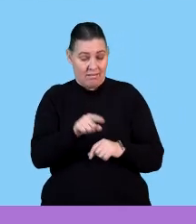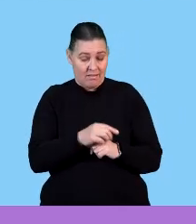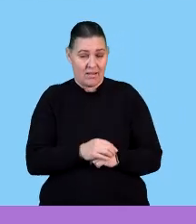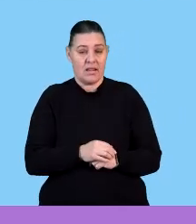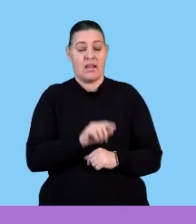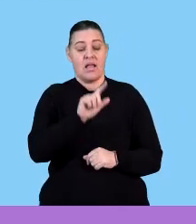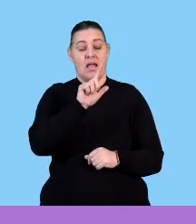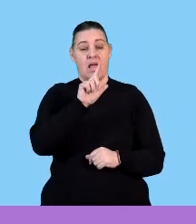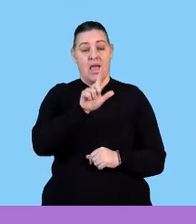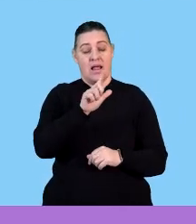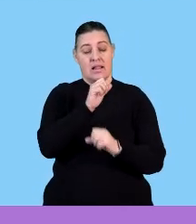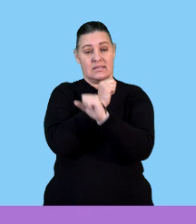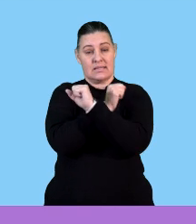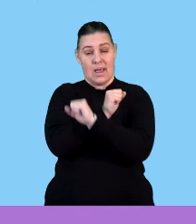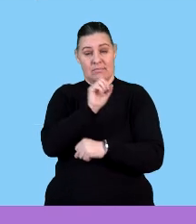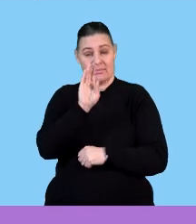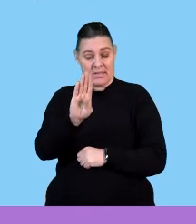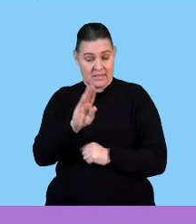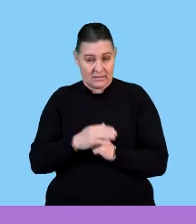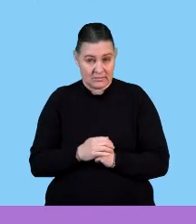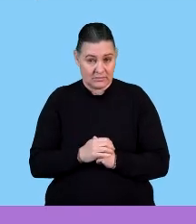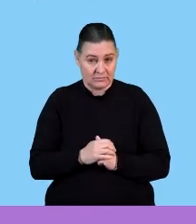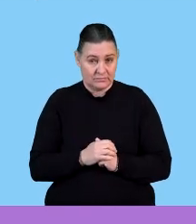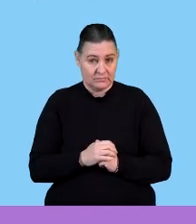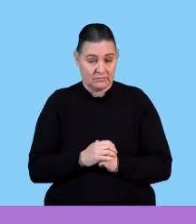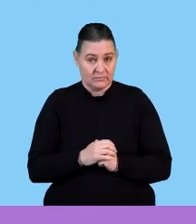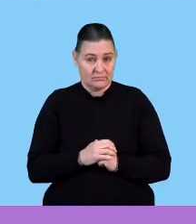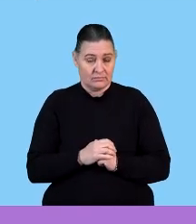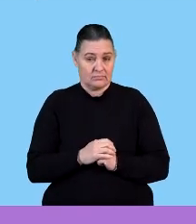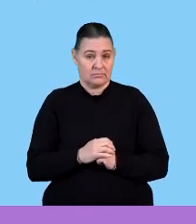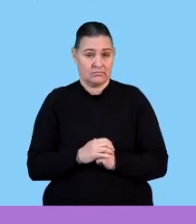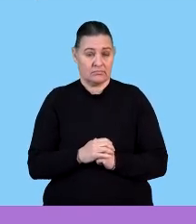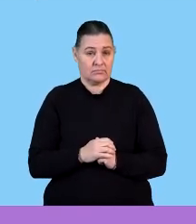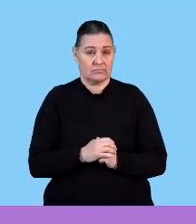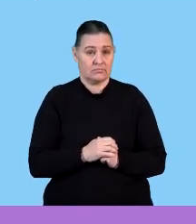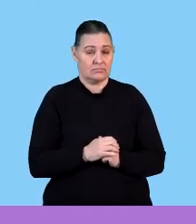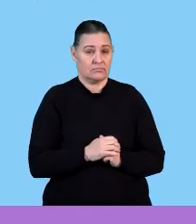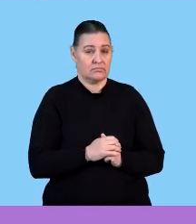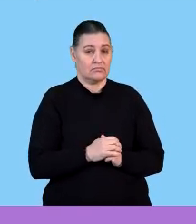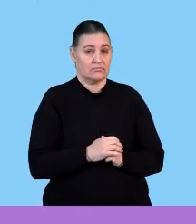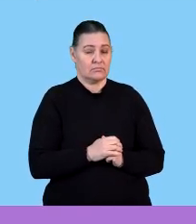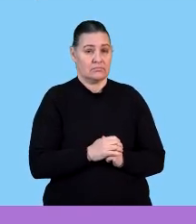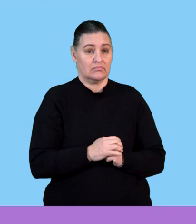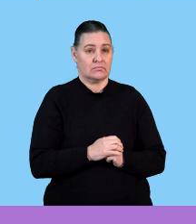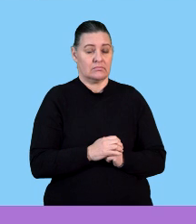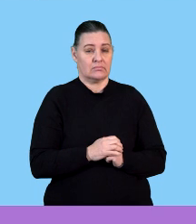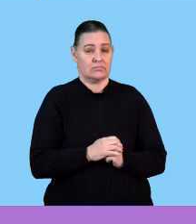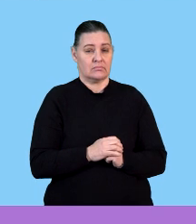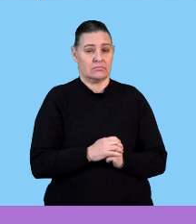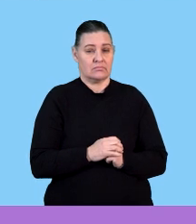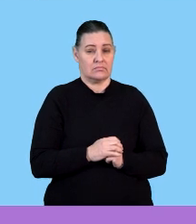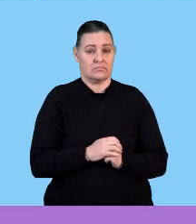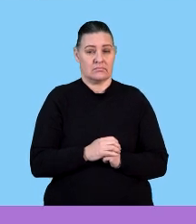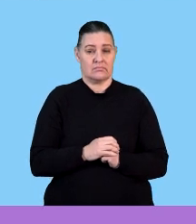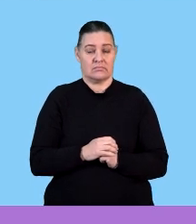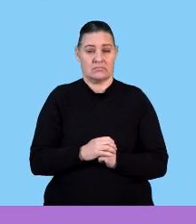pool? Apologize. What shape is the swimming pool? The swimming pool is a rectangle. So area equals